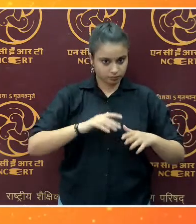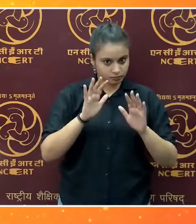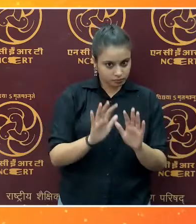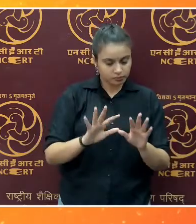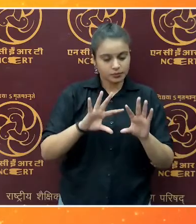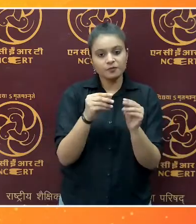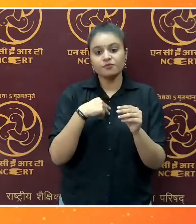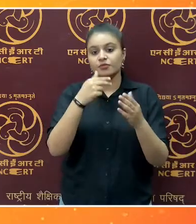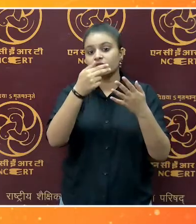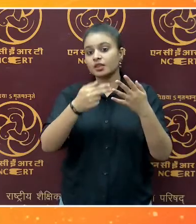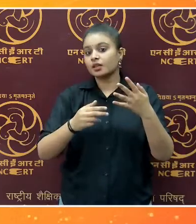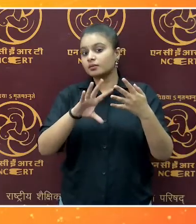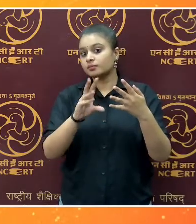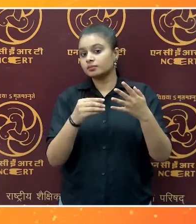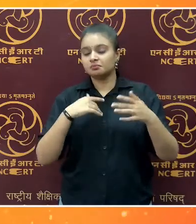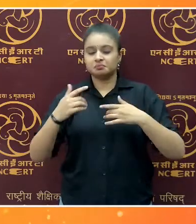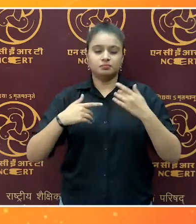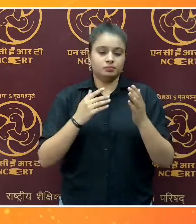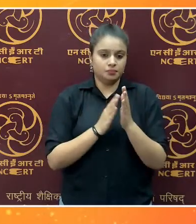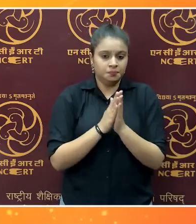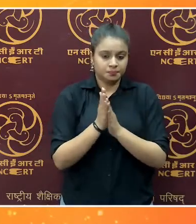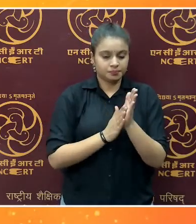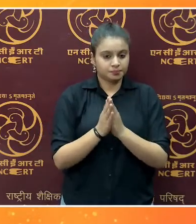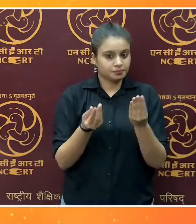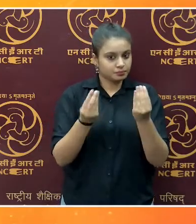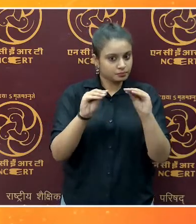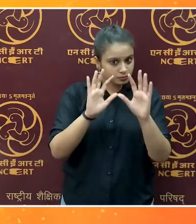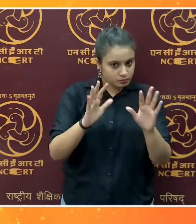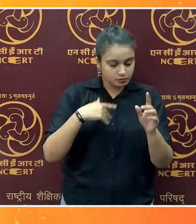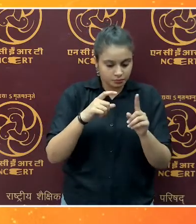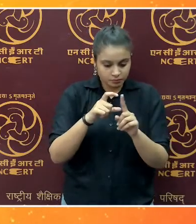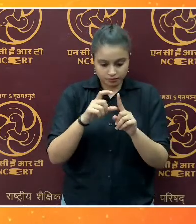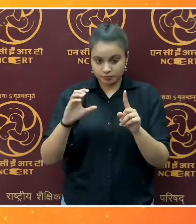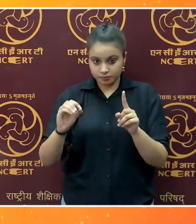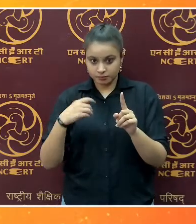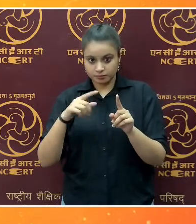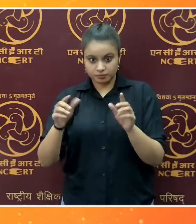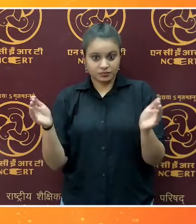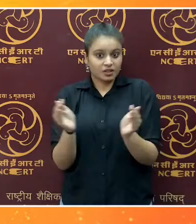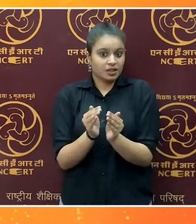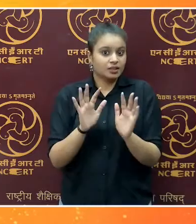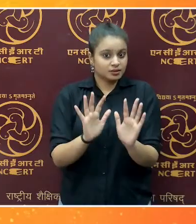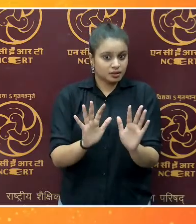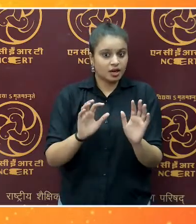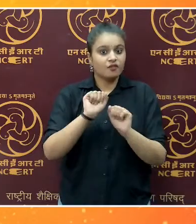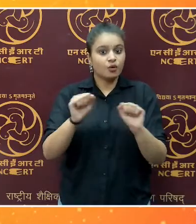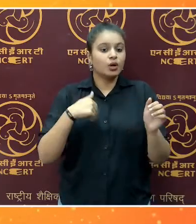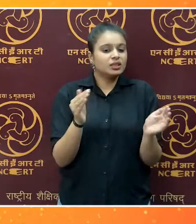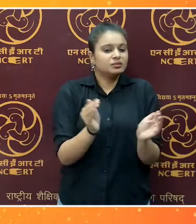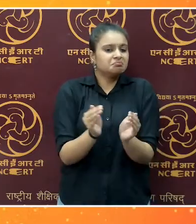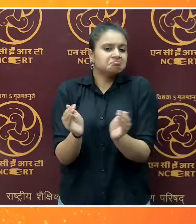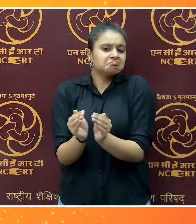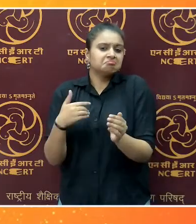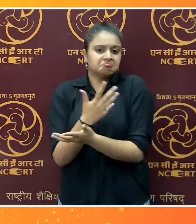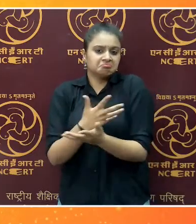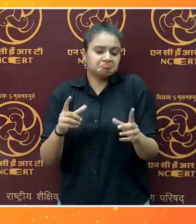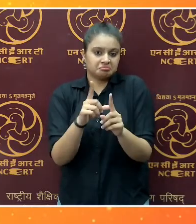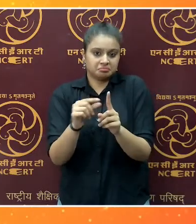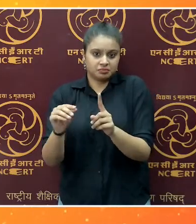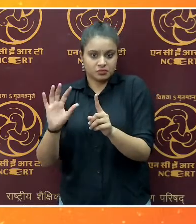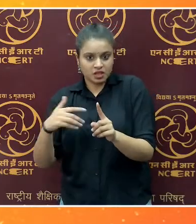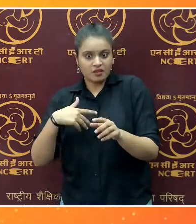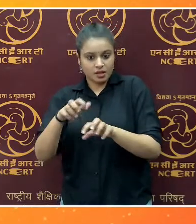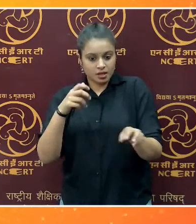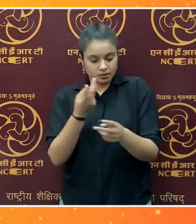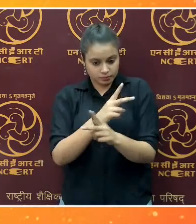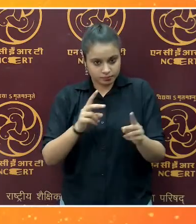So the names are very interesting. The name Dolittle itself, Dolittle. So he does little things for animals, and that